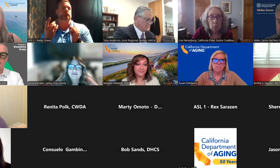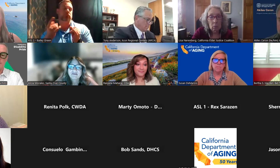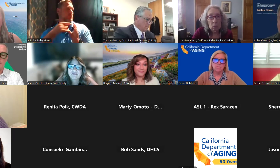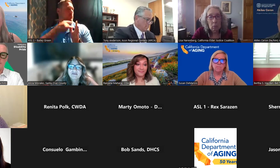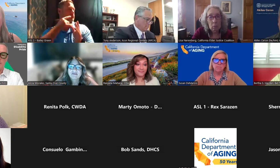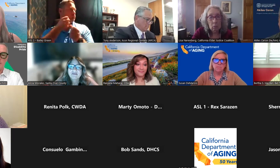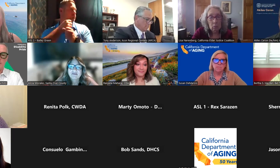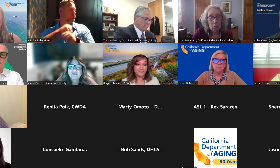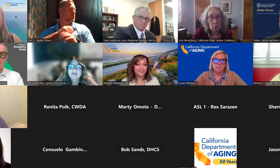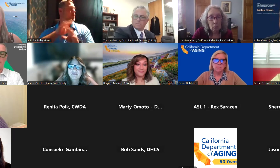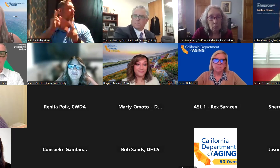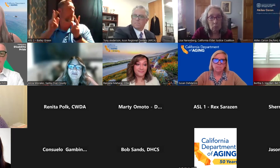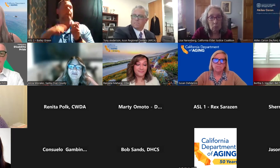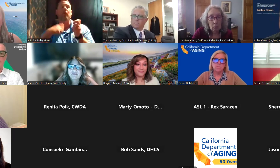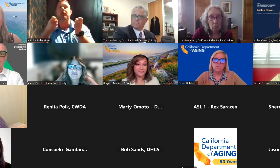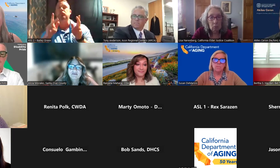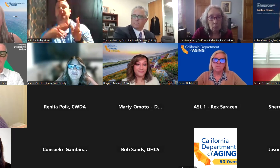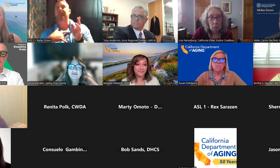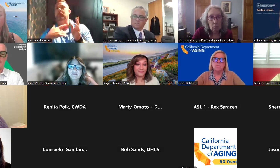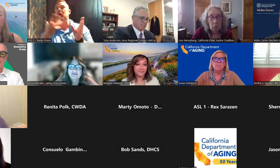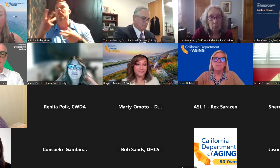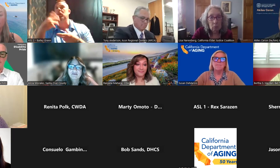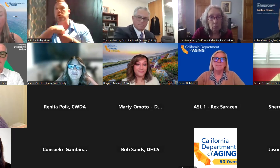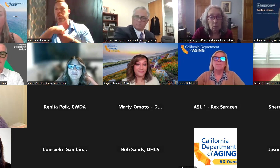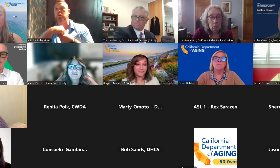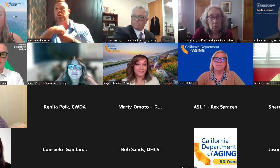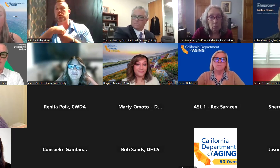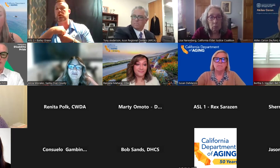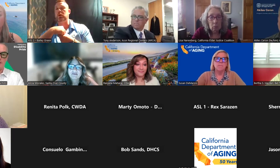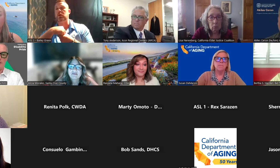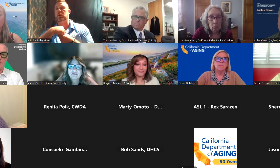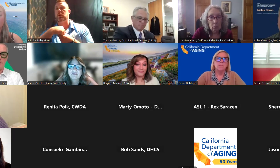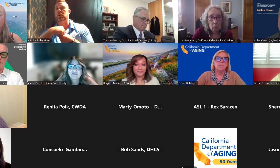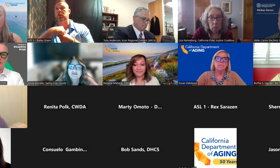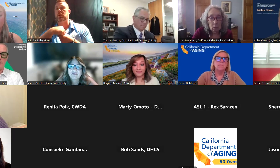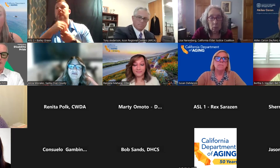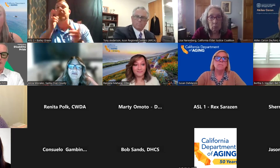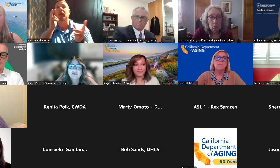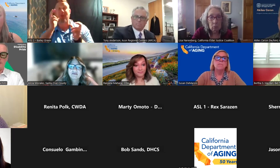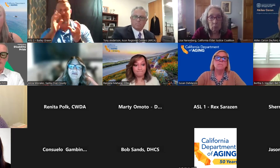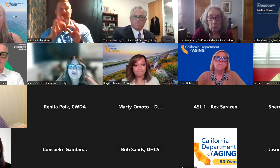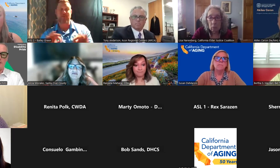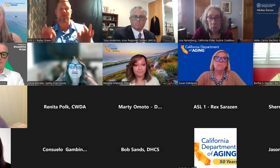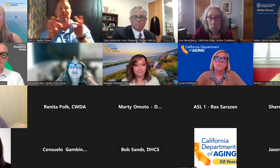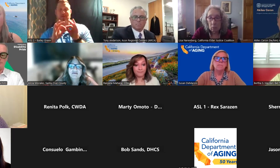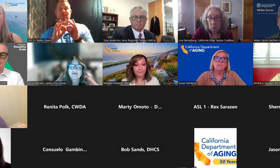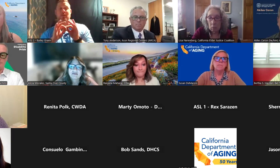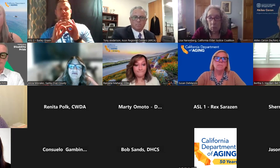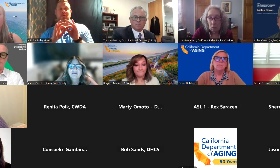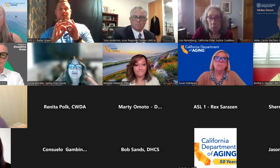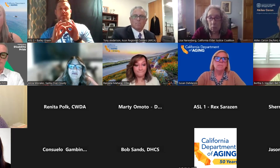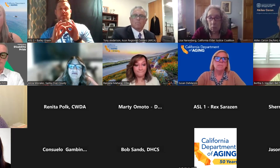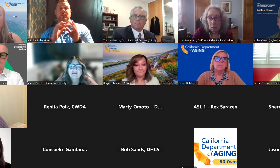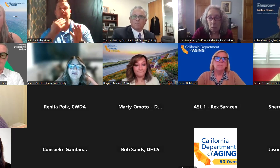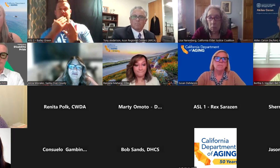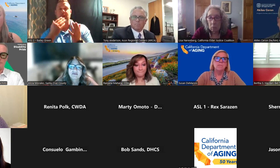it to make sure that people have the opportunity to feel included. And like you said, being heard matters and being able to share your story matters. And thanks